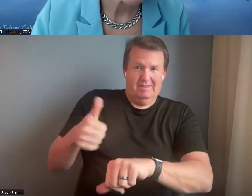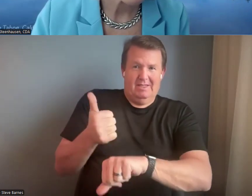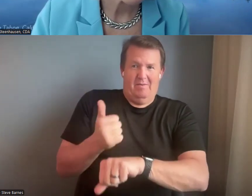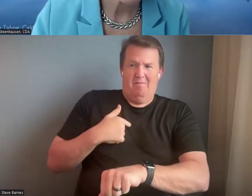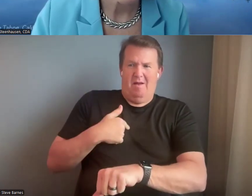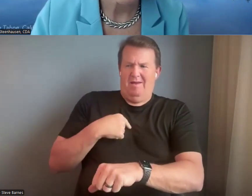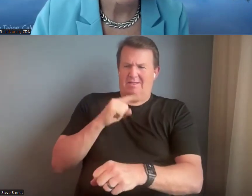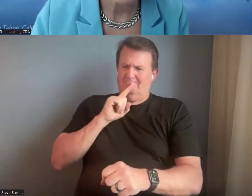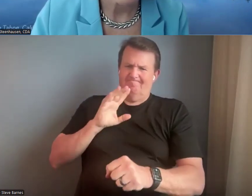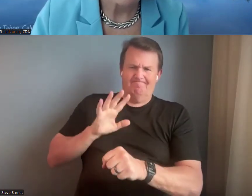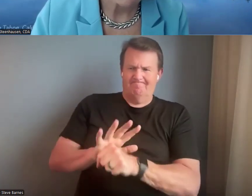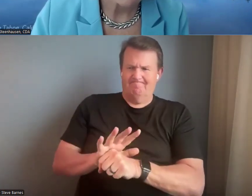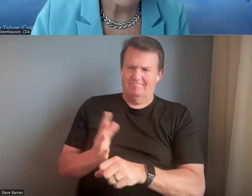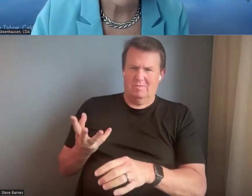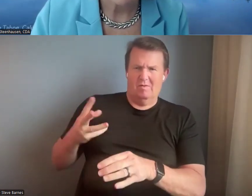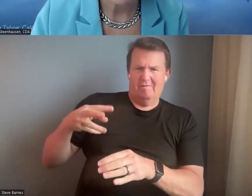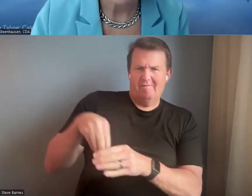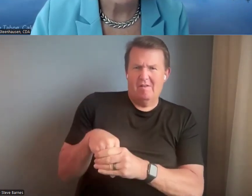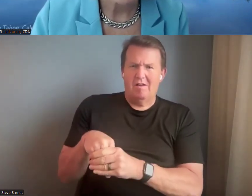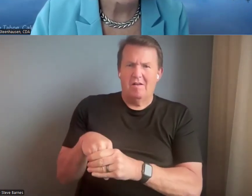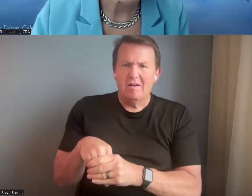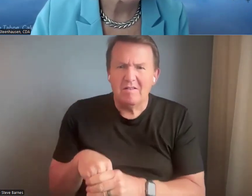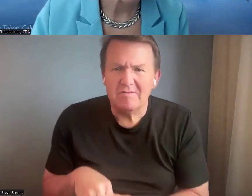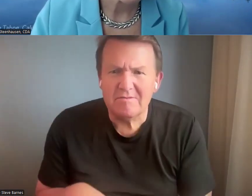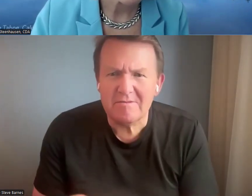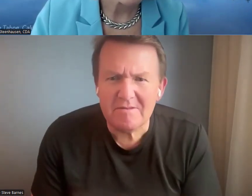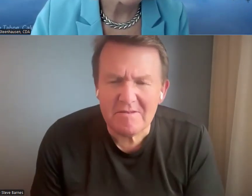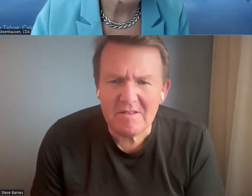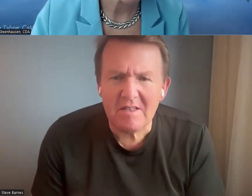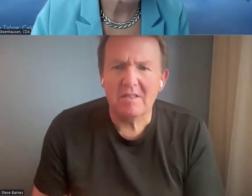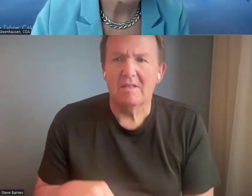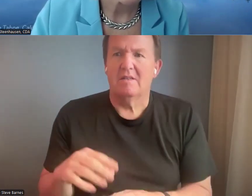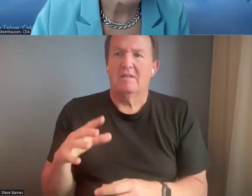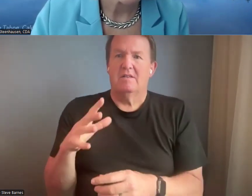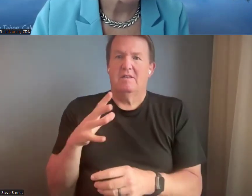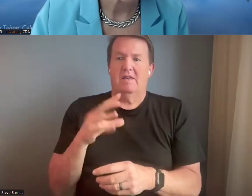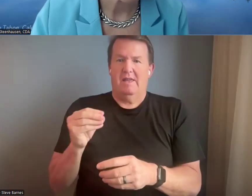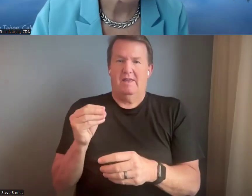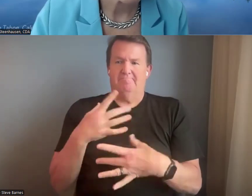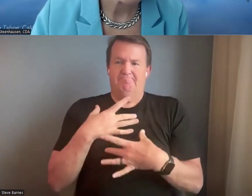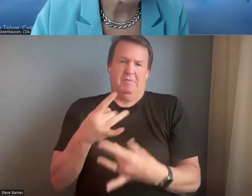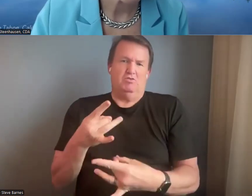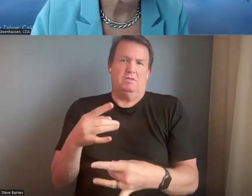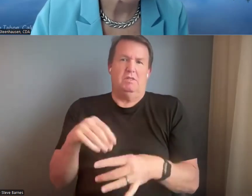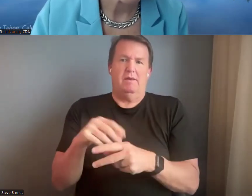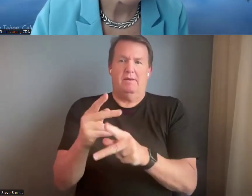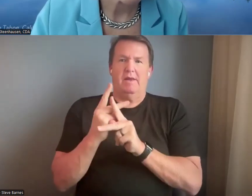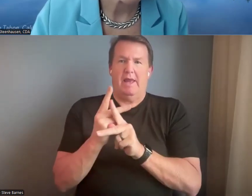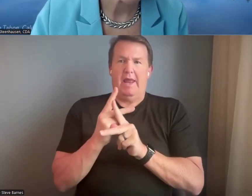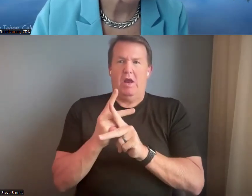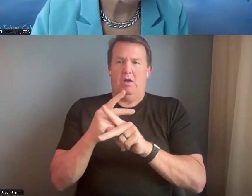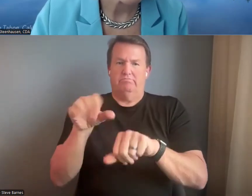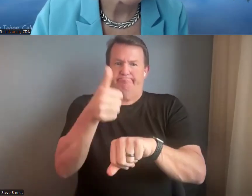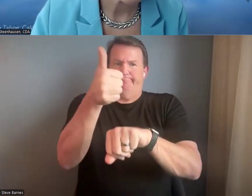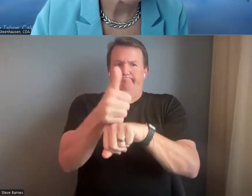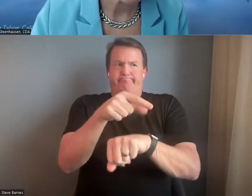getting involved and being interested in care infrastructure. I think I'm just really